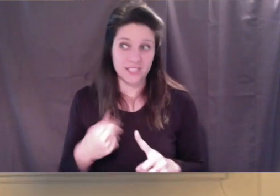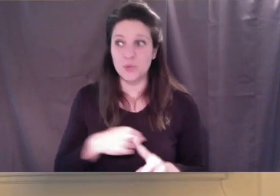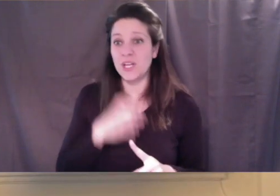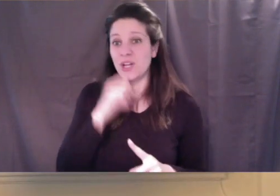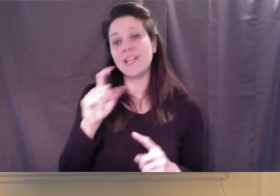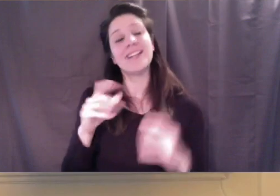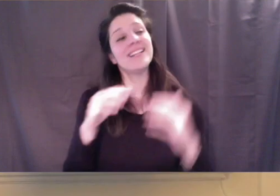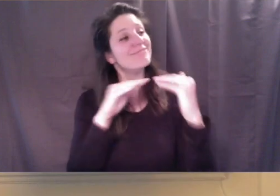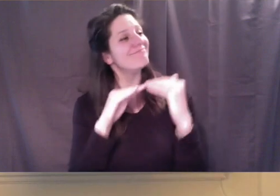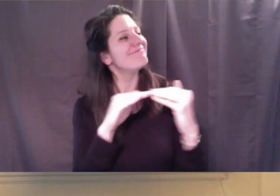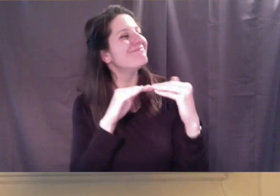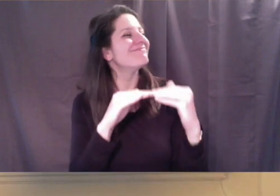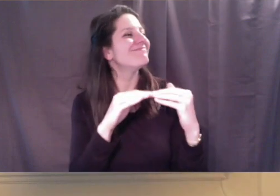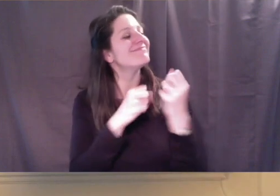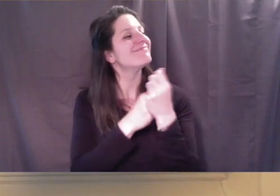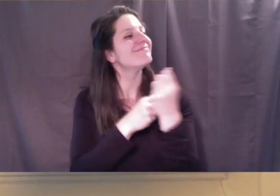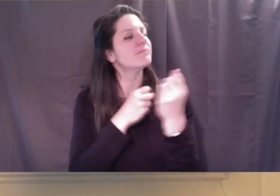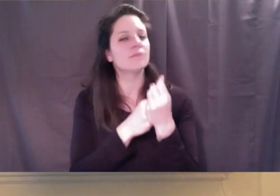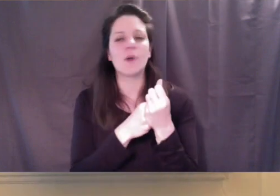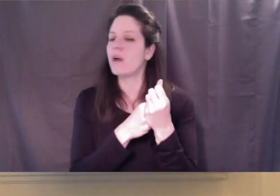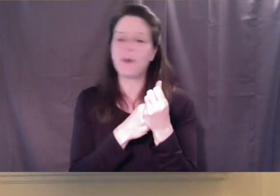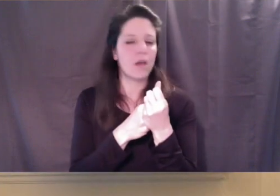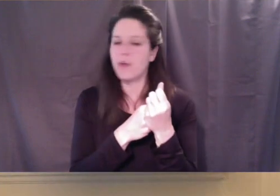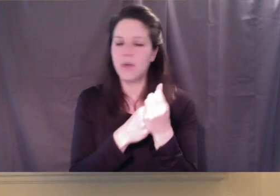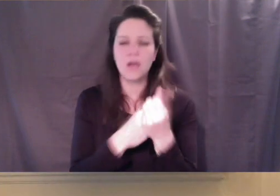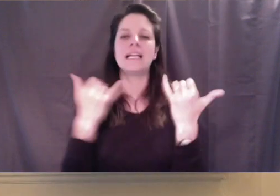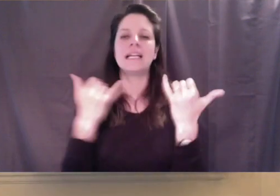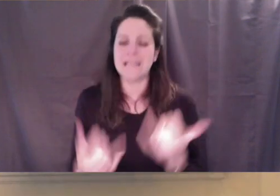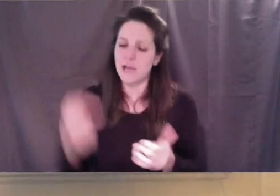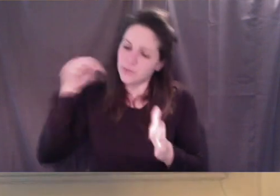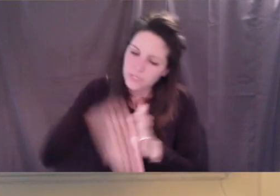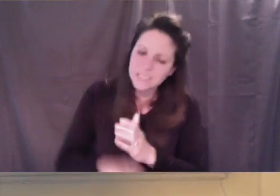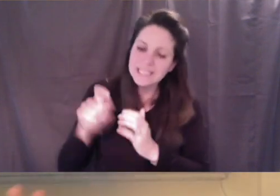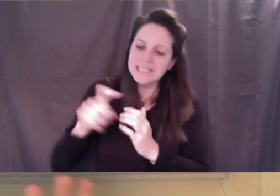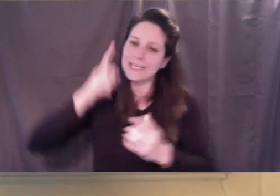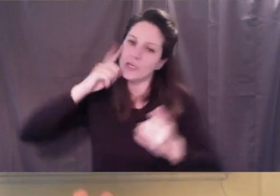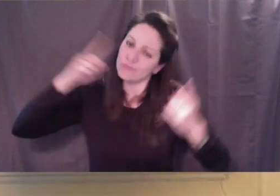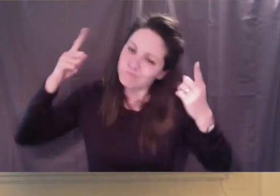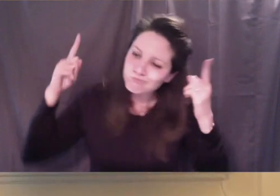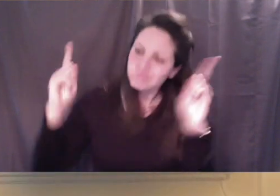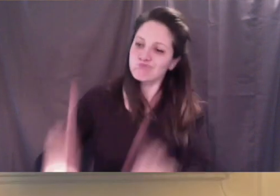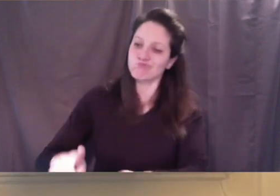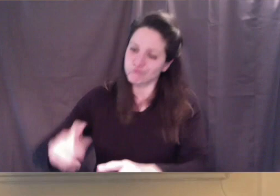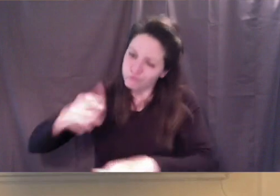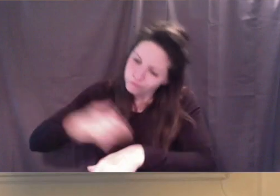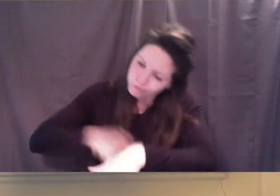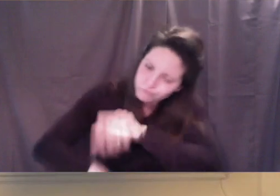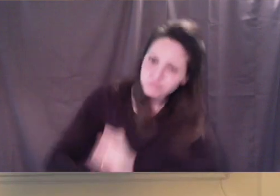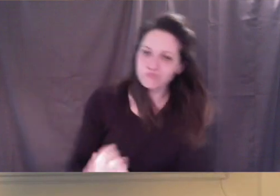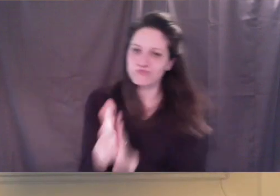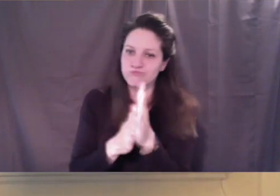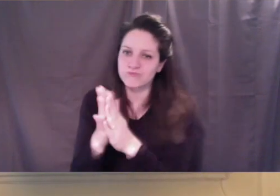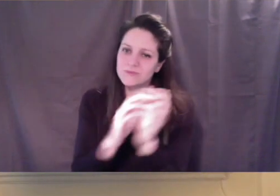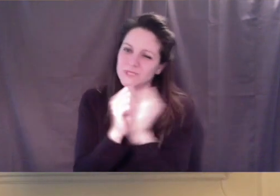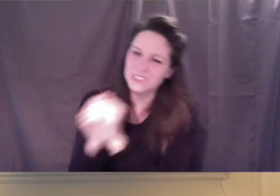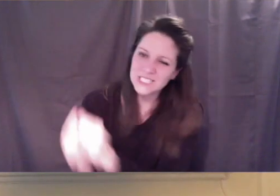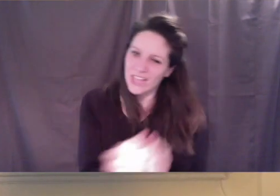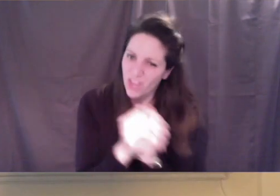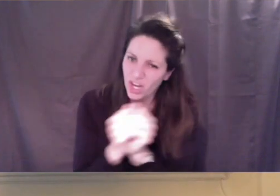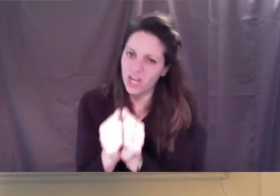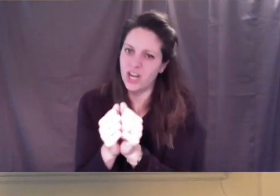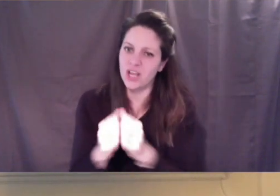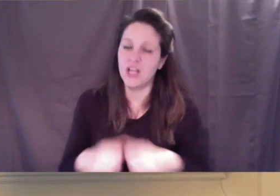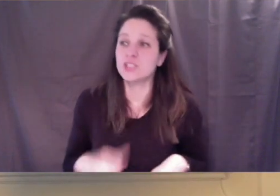we don't just need colleagues and allies, we need co-conspirators, people who are all in with skin in the game,